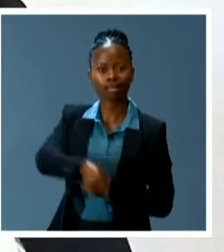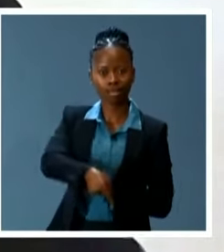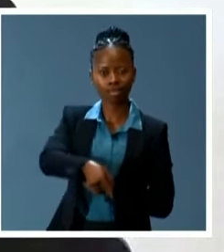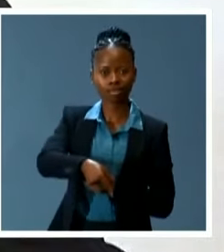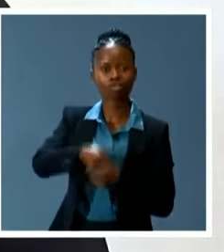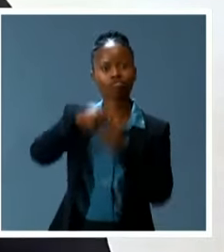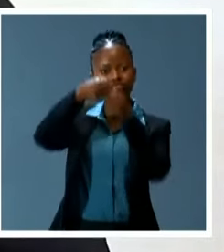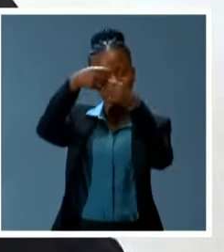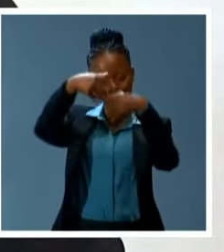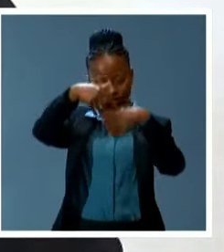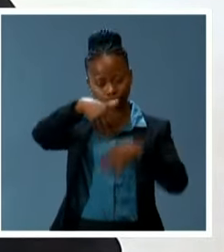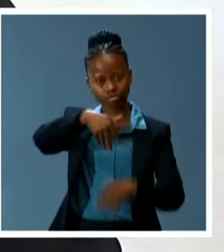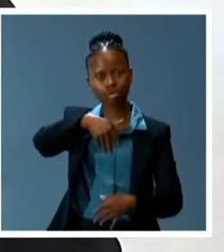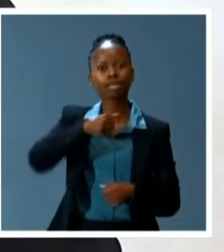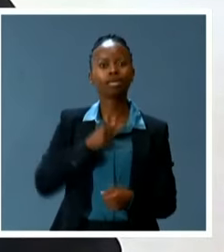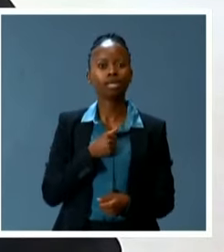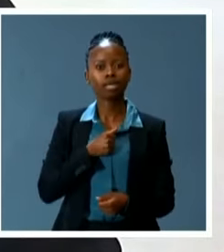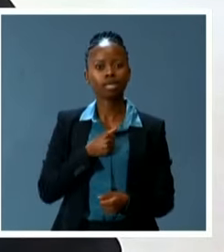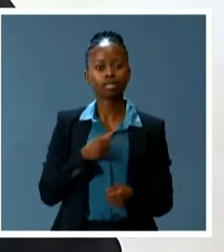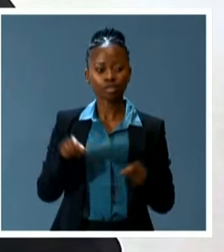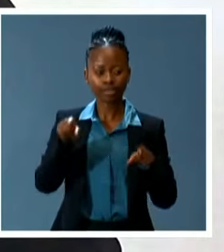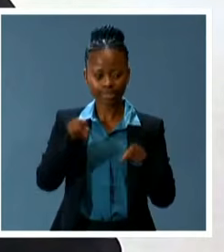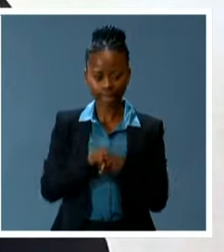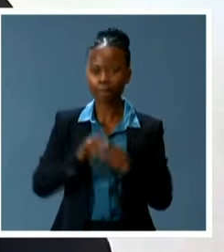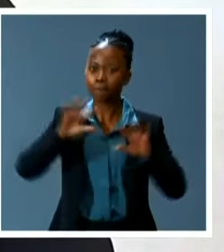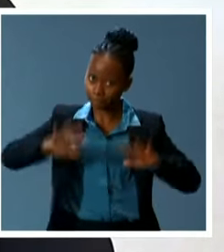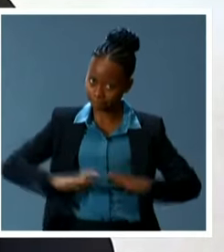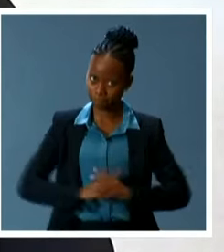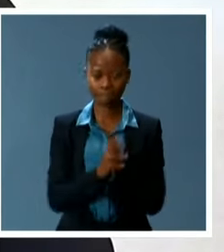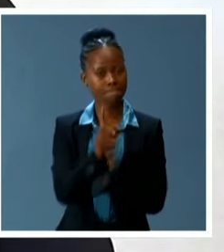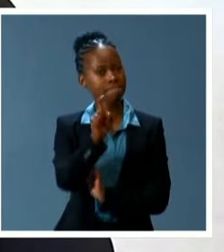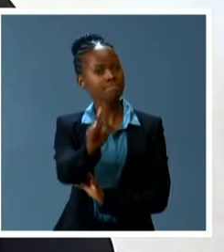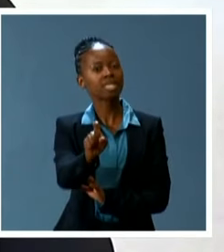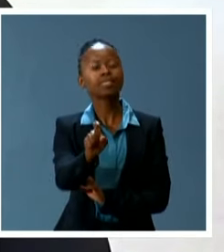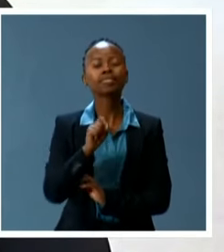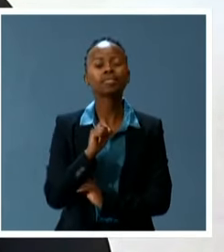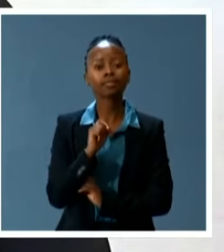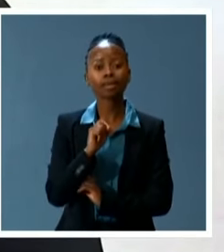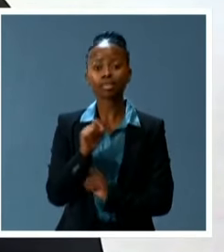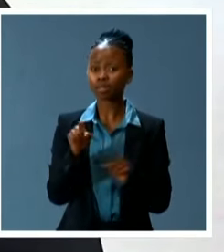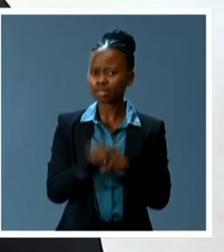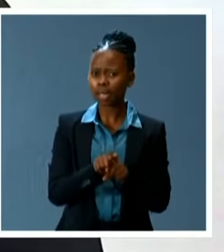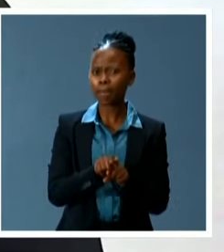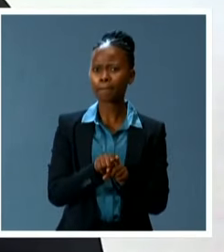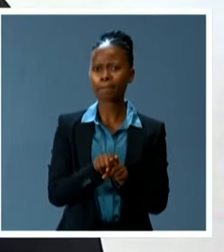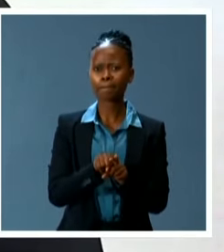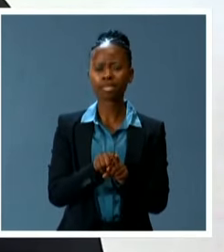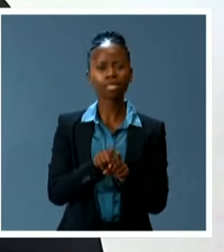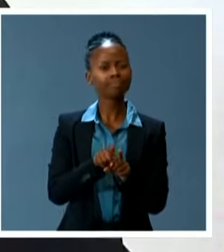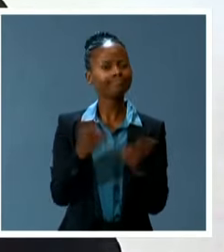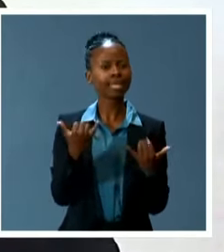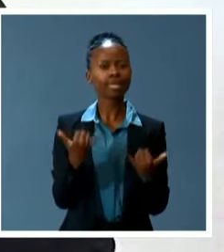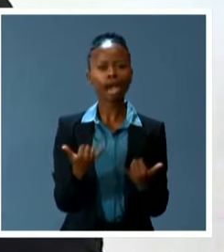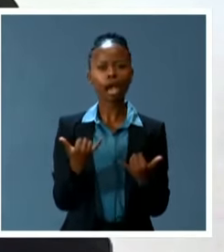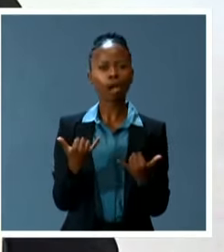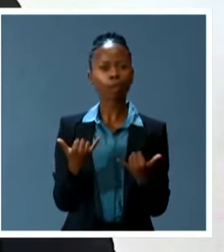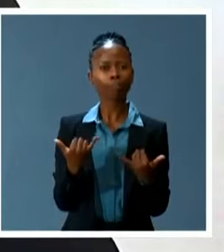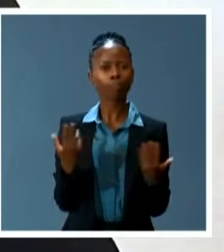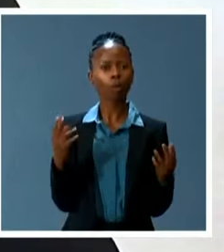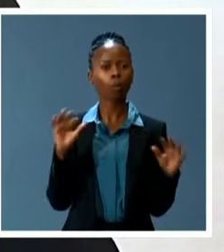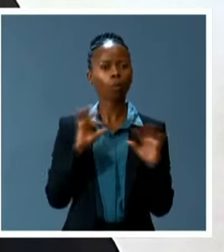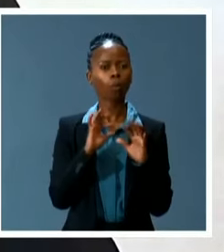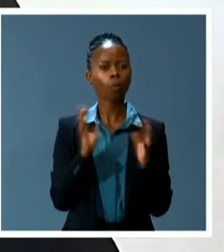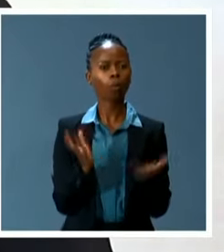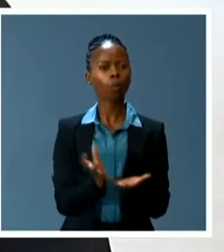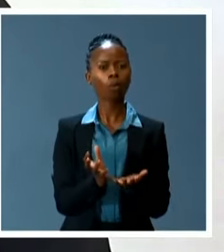movements, what we have seen with the youth in relation to climate change, what we are seeing today in the movement of the society. For instance,